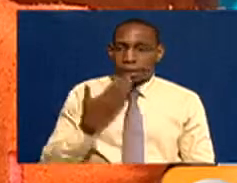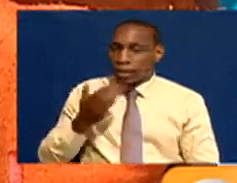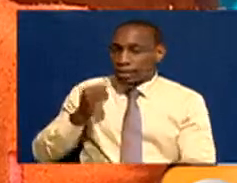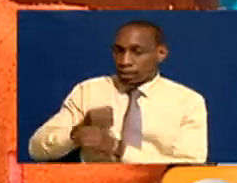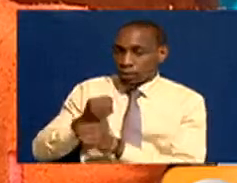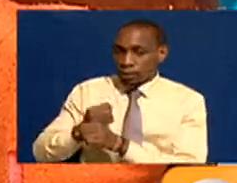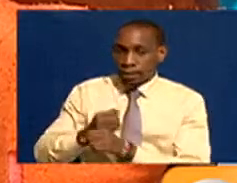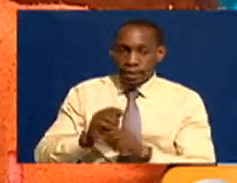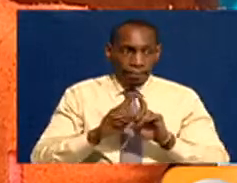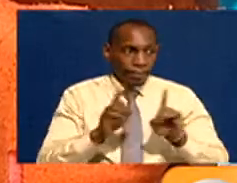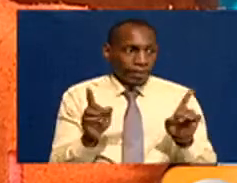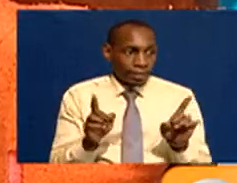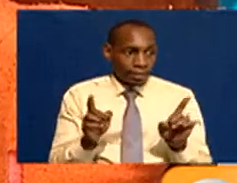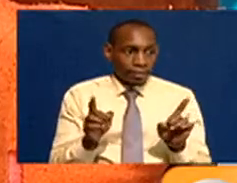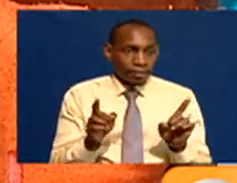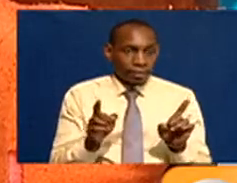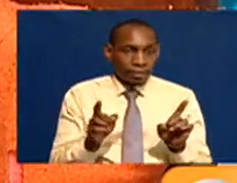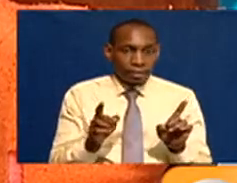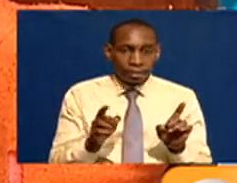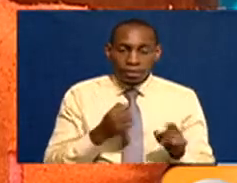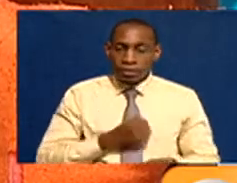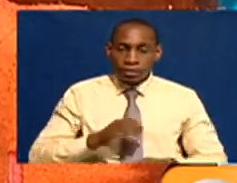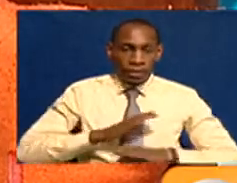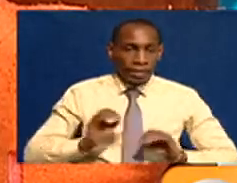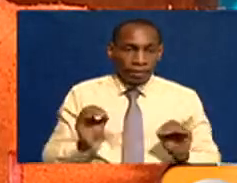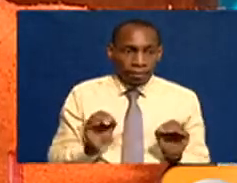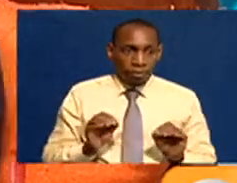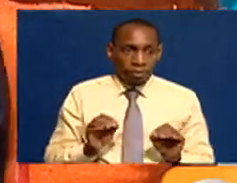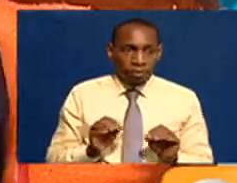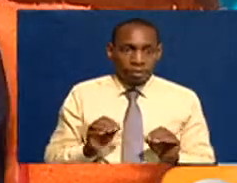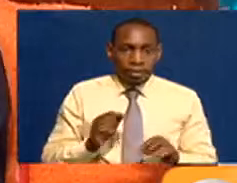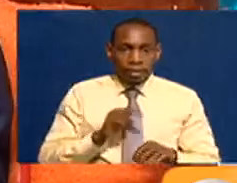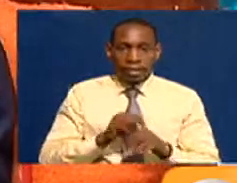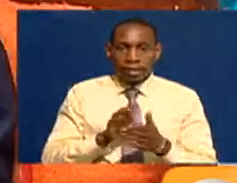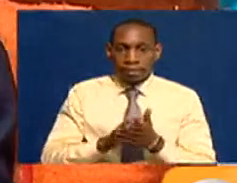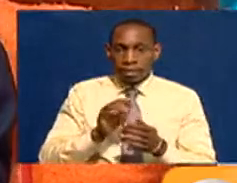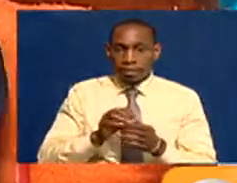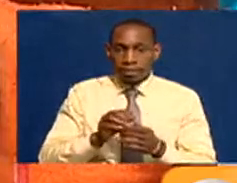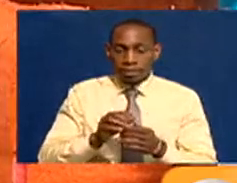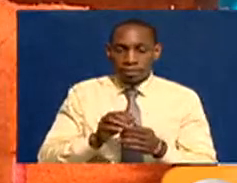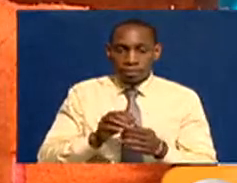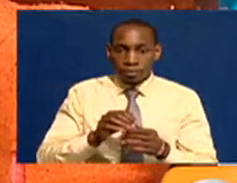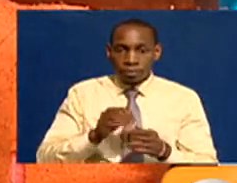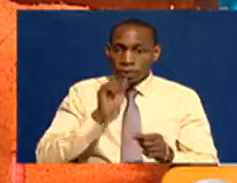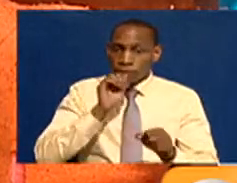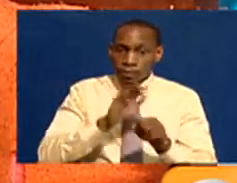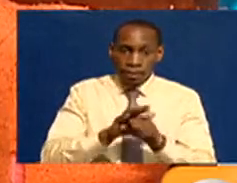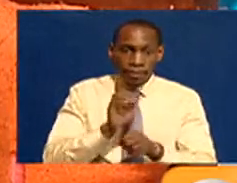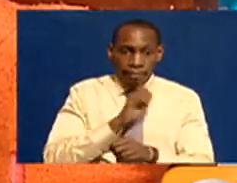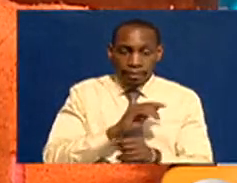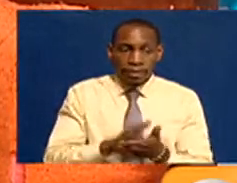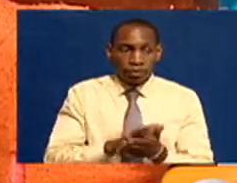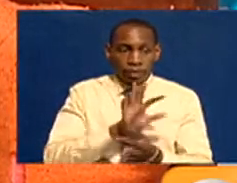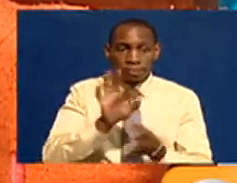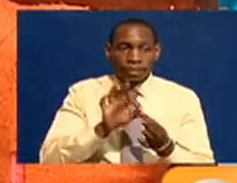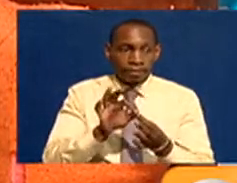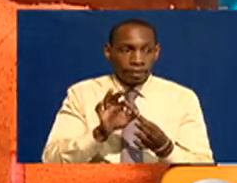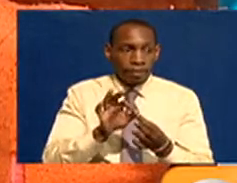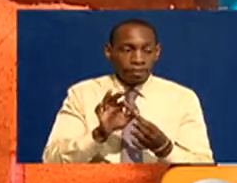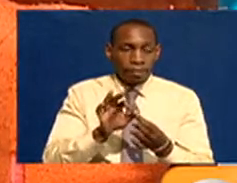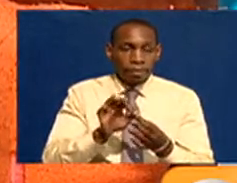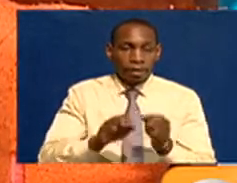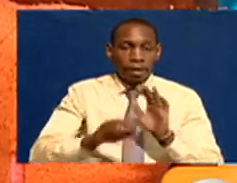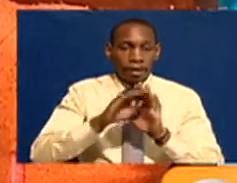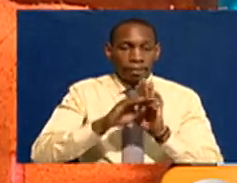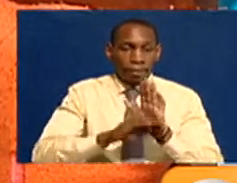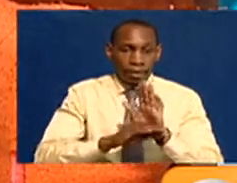I was working, but that's not an excuse enough. Once you commit yourself to a particular